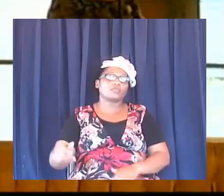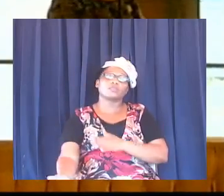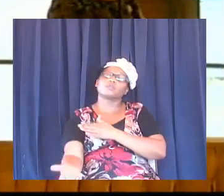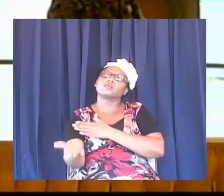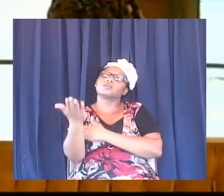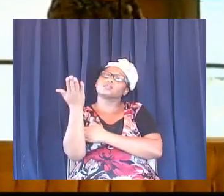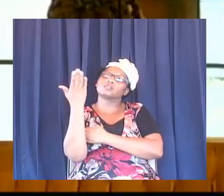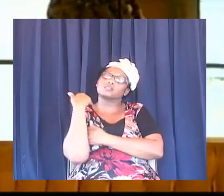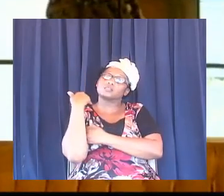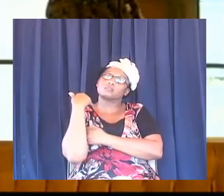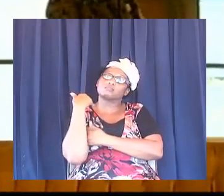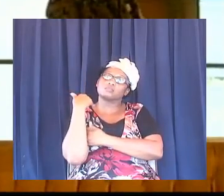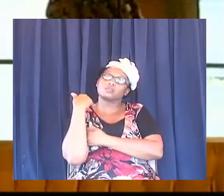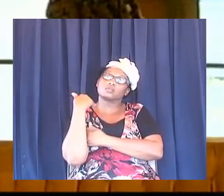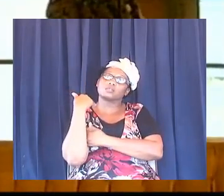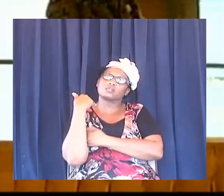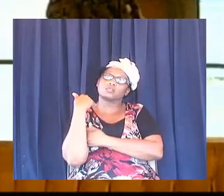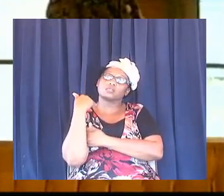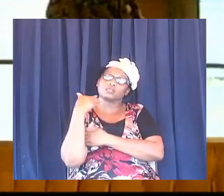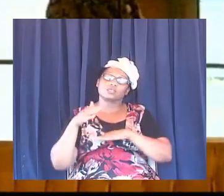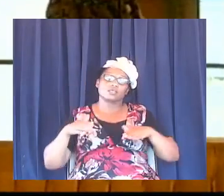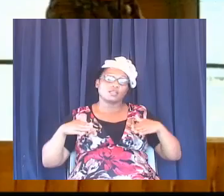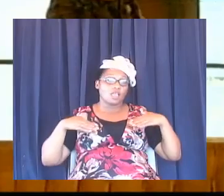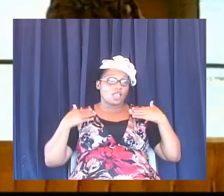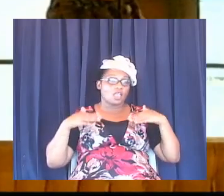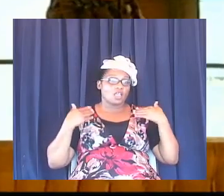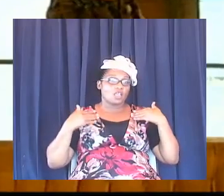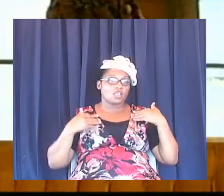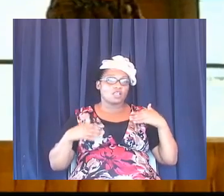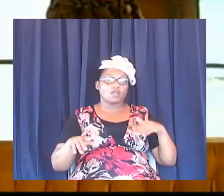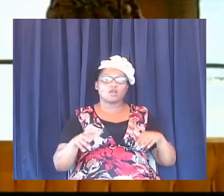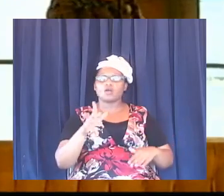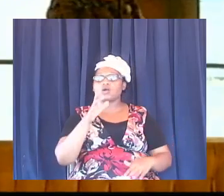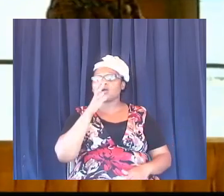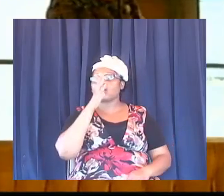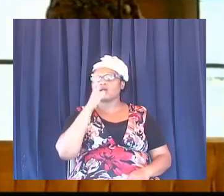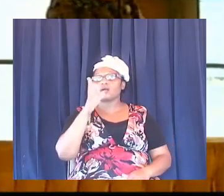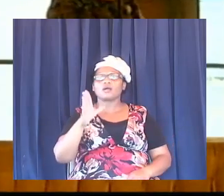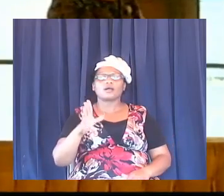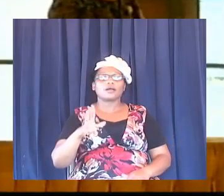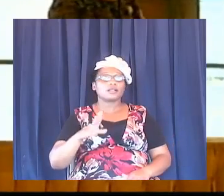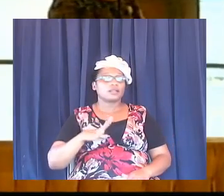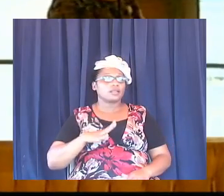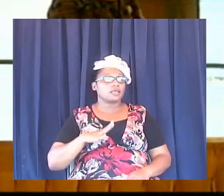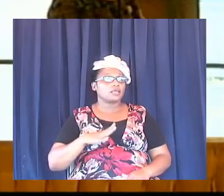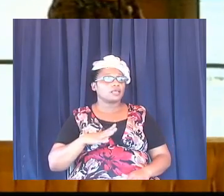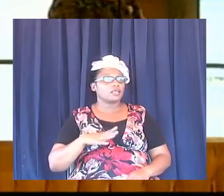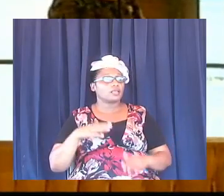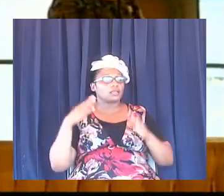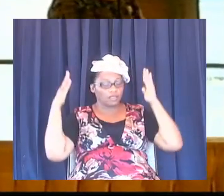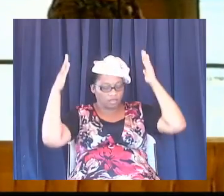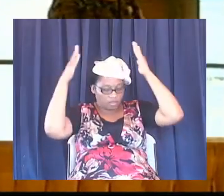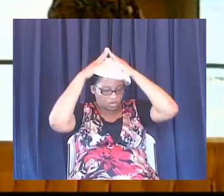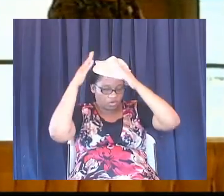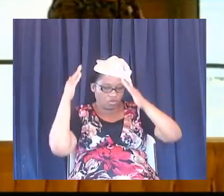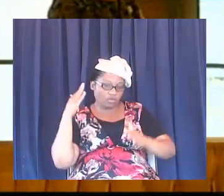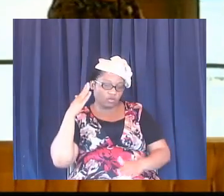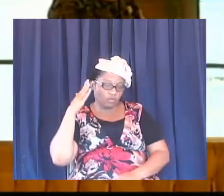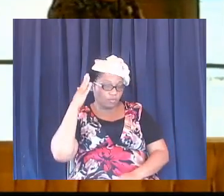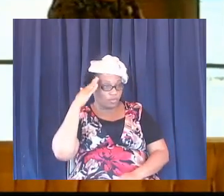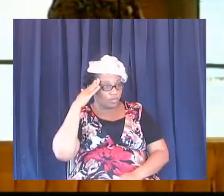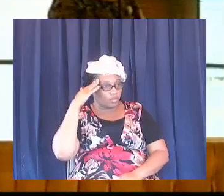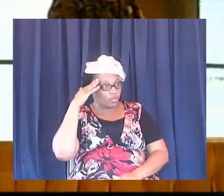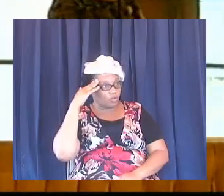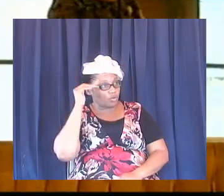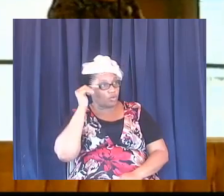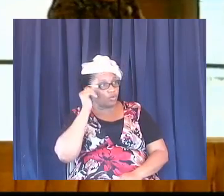us a young lady. I know her, and I know that she loves the Lord.